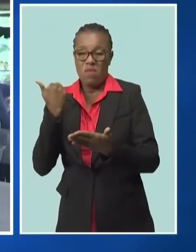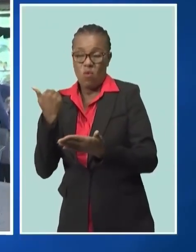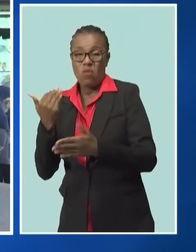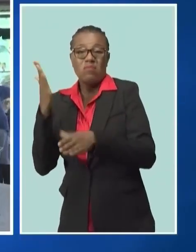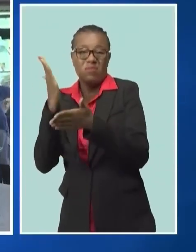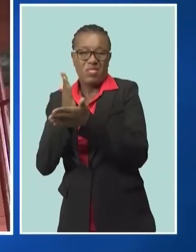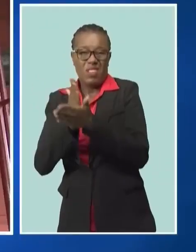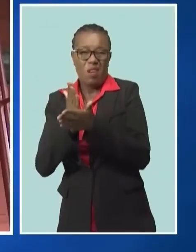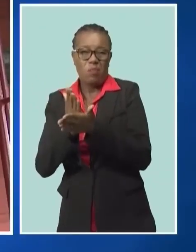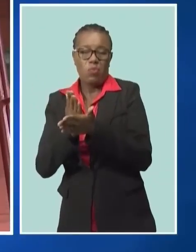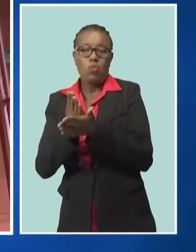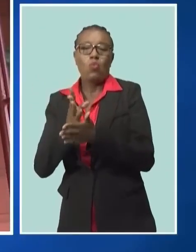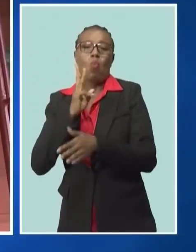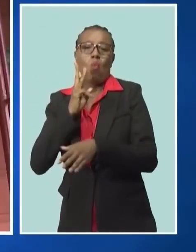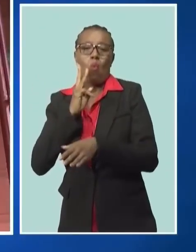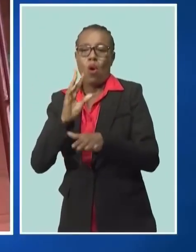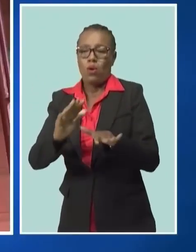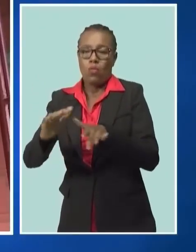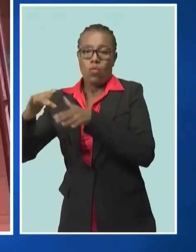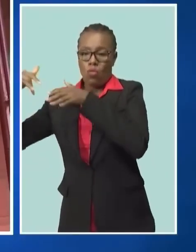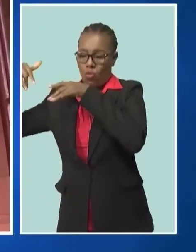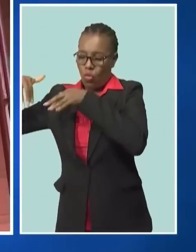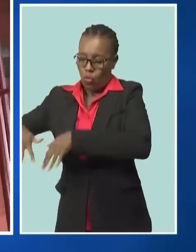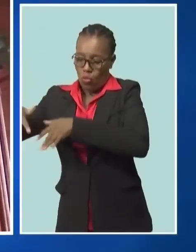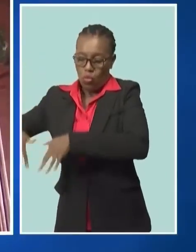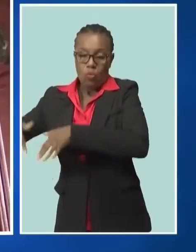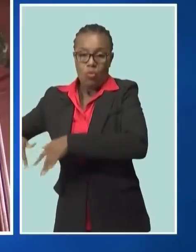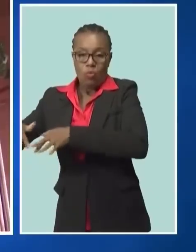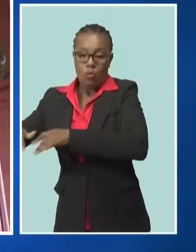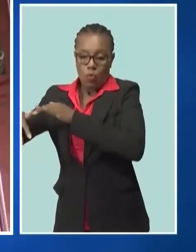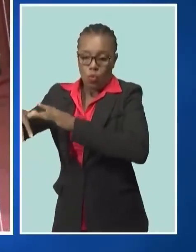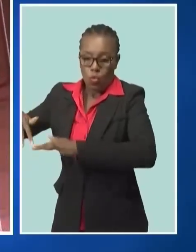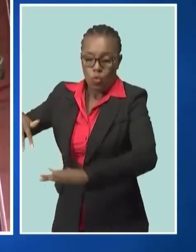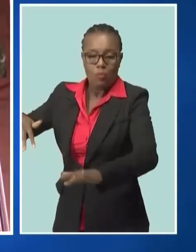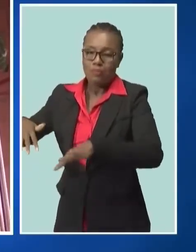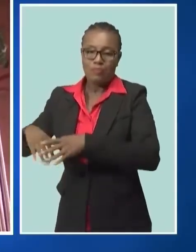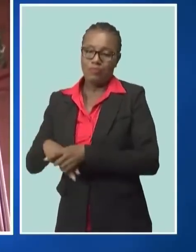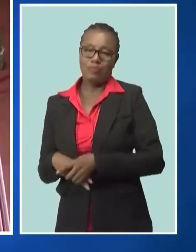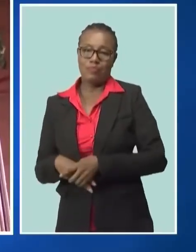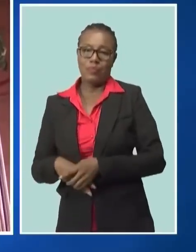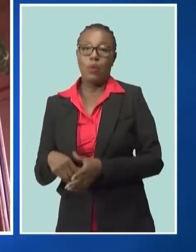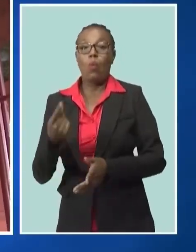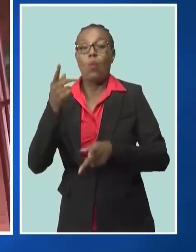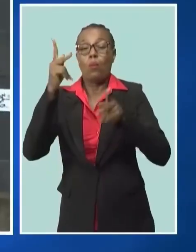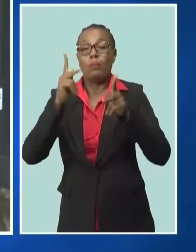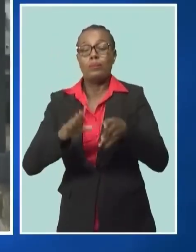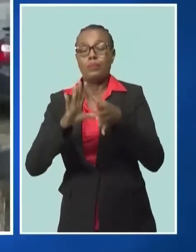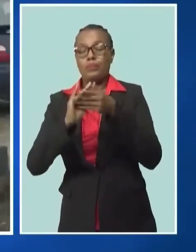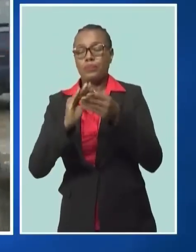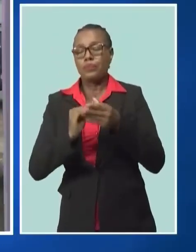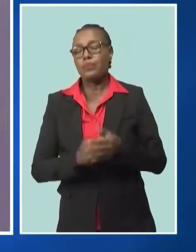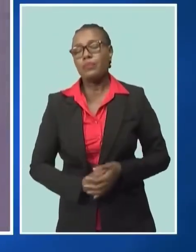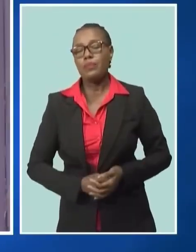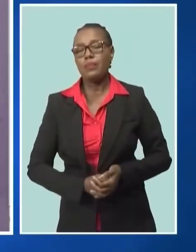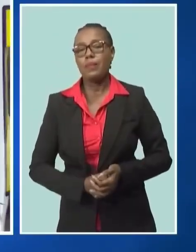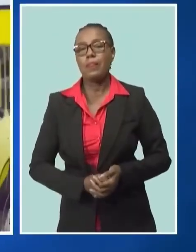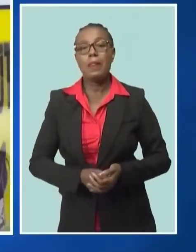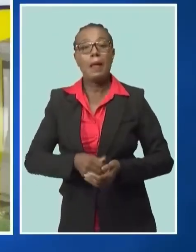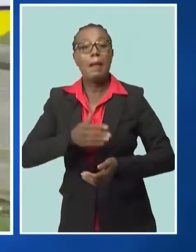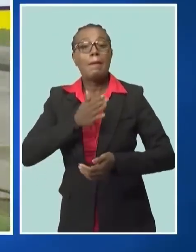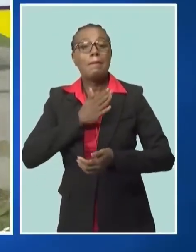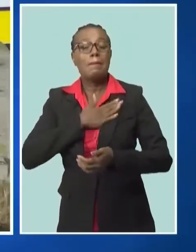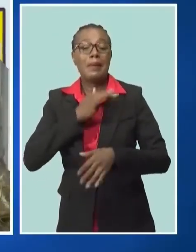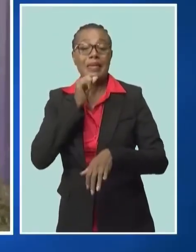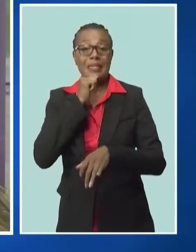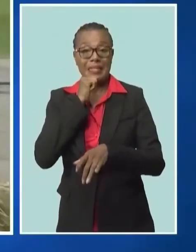down the hill. Salesperson at AP Variety, who gave her name as Leandra, said her sisters had to